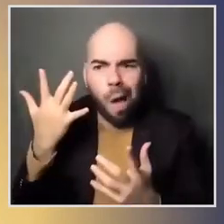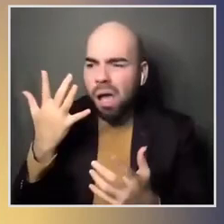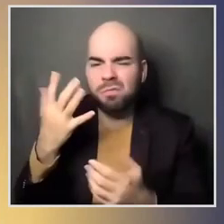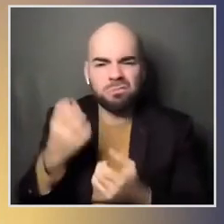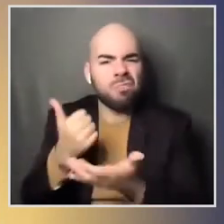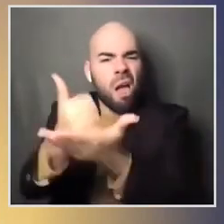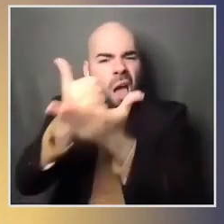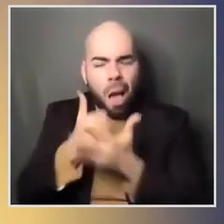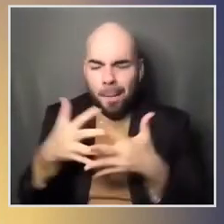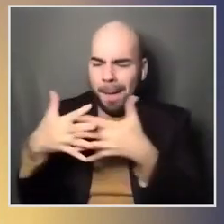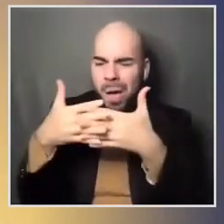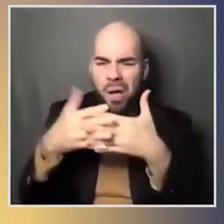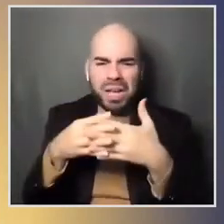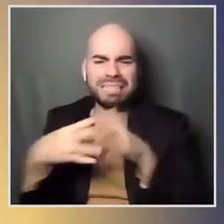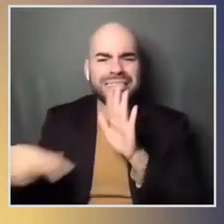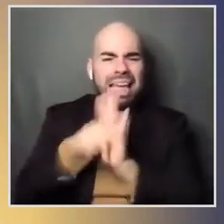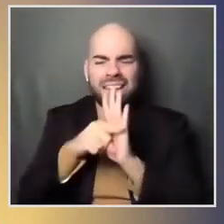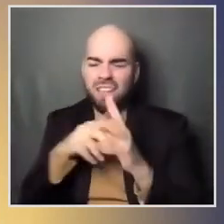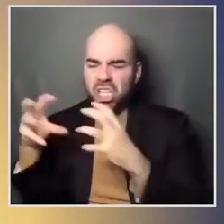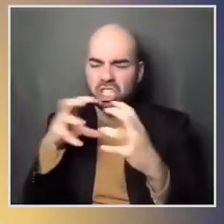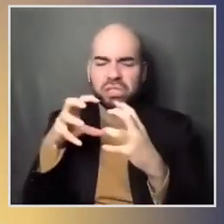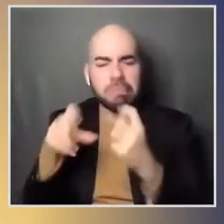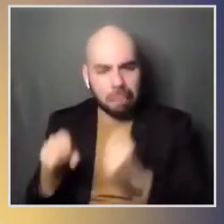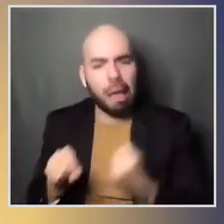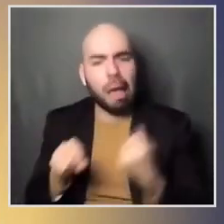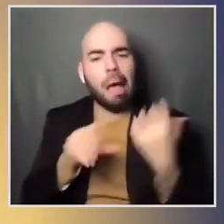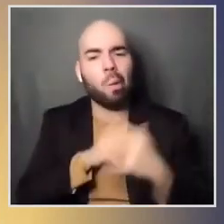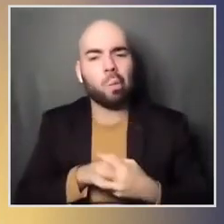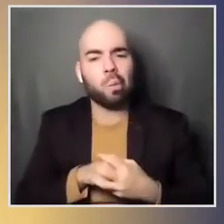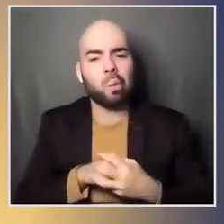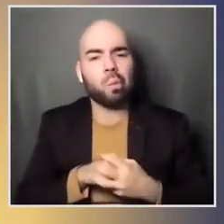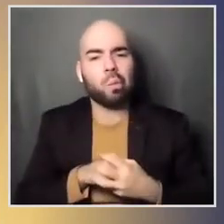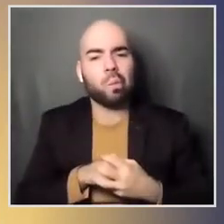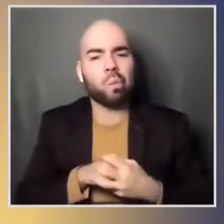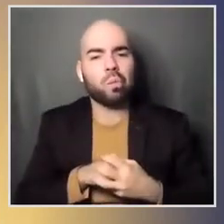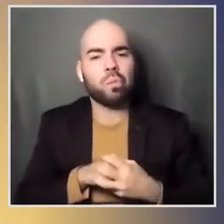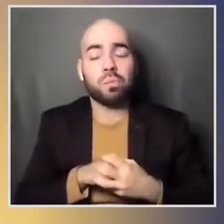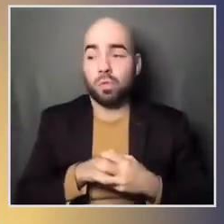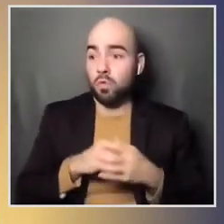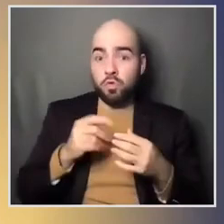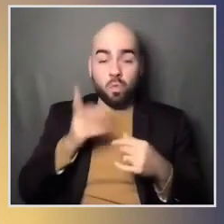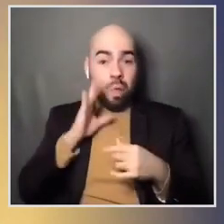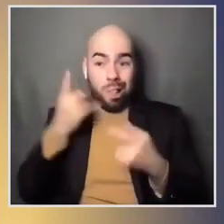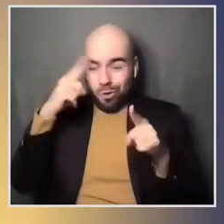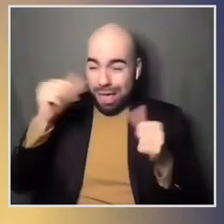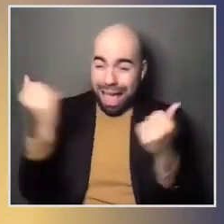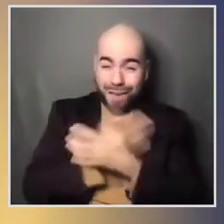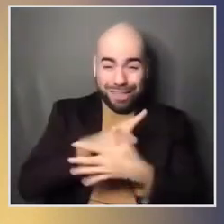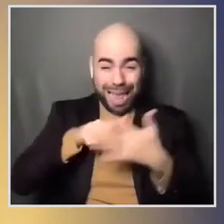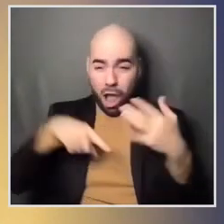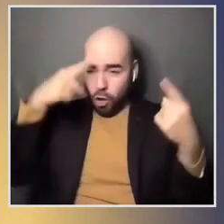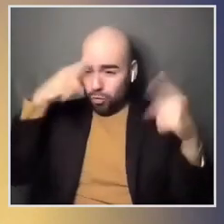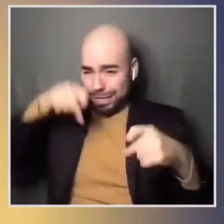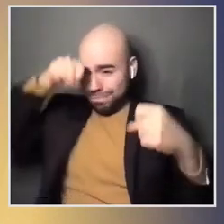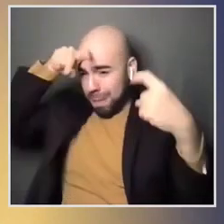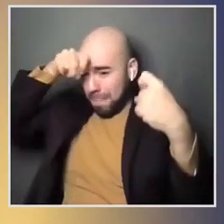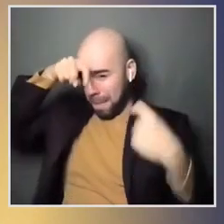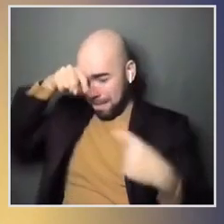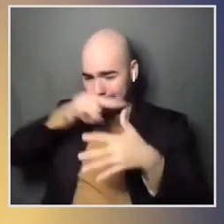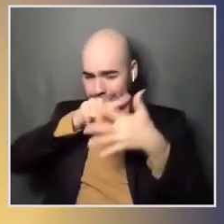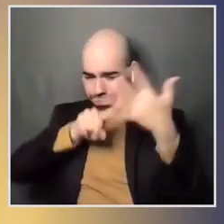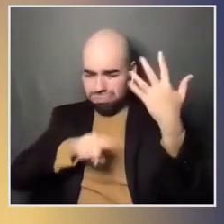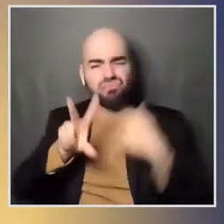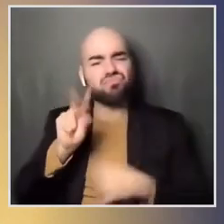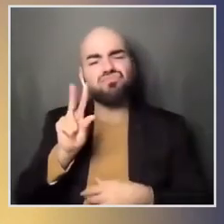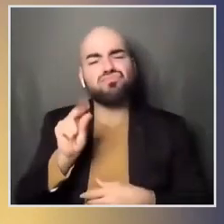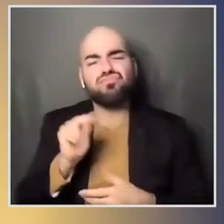going to agree on a lot of issues, but at least we can agree to be civil with one another. We have to put the anger and the